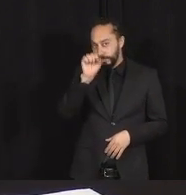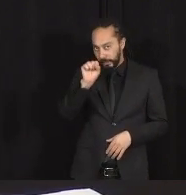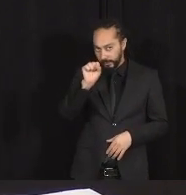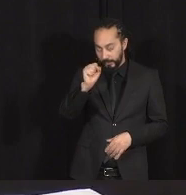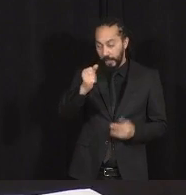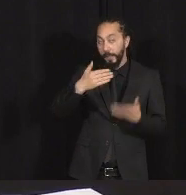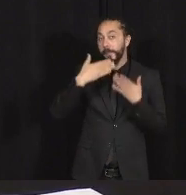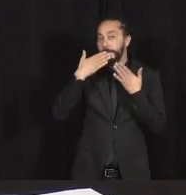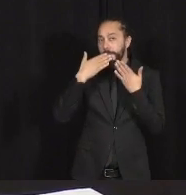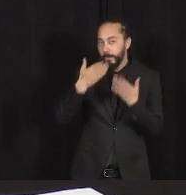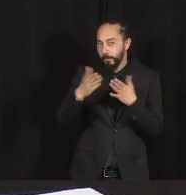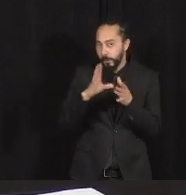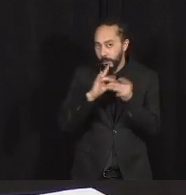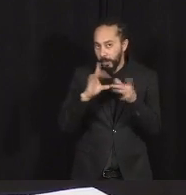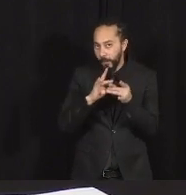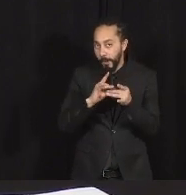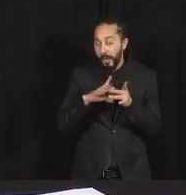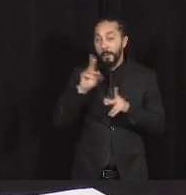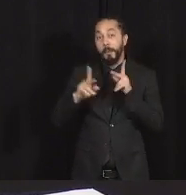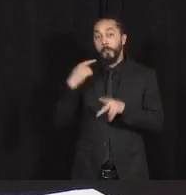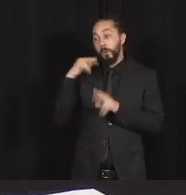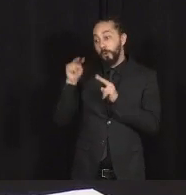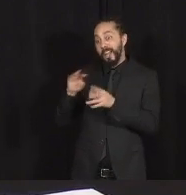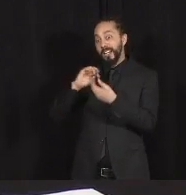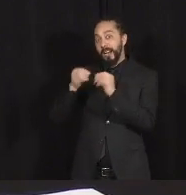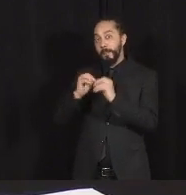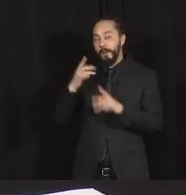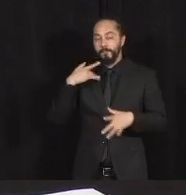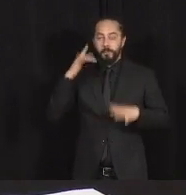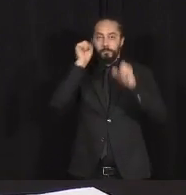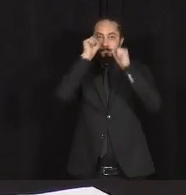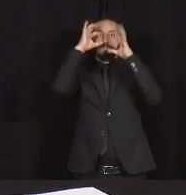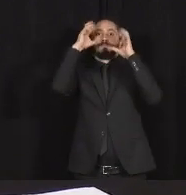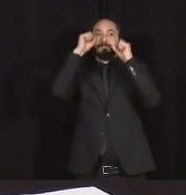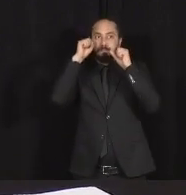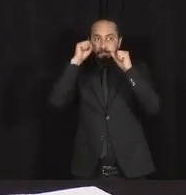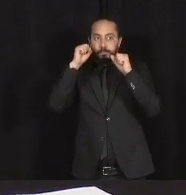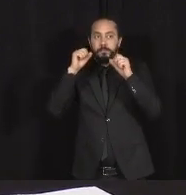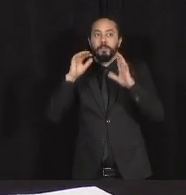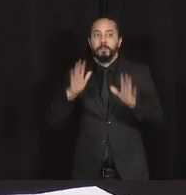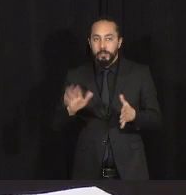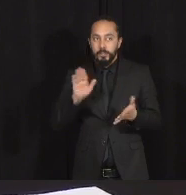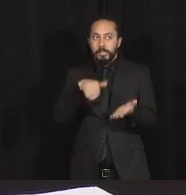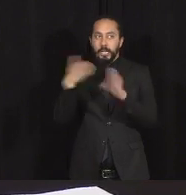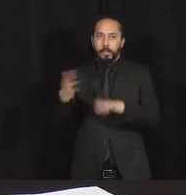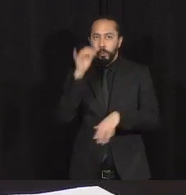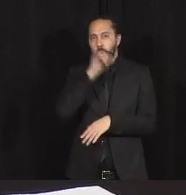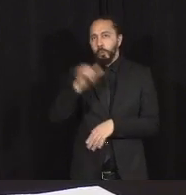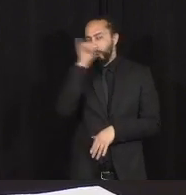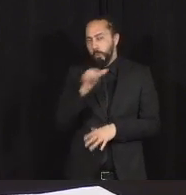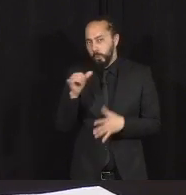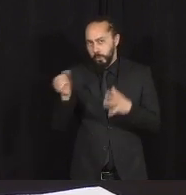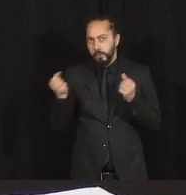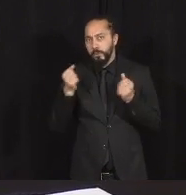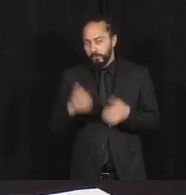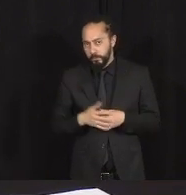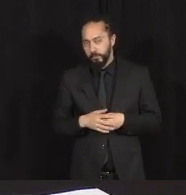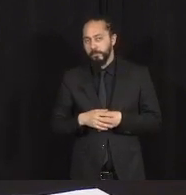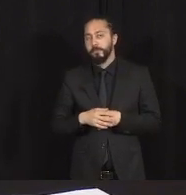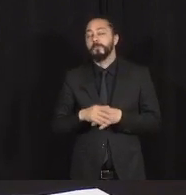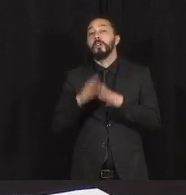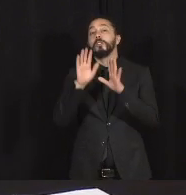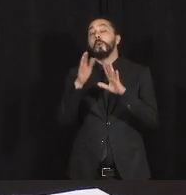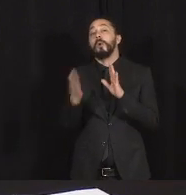alarming. So let me use your question just to state again very clearly that that is not where we